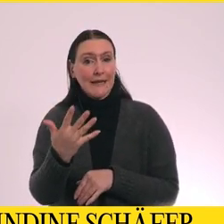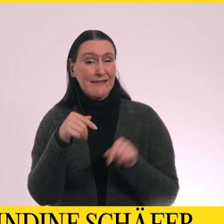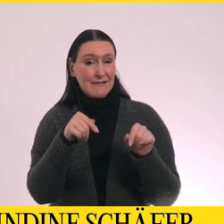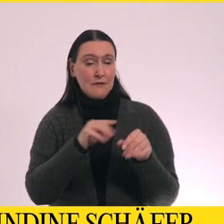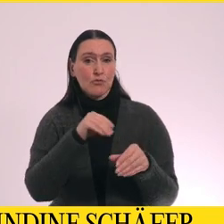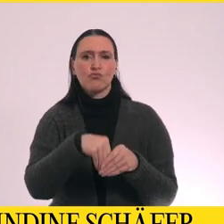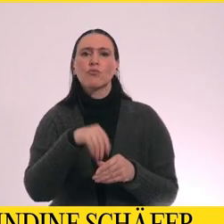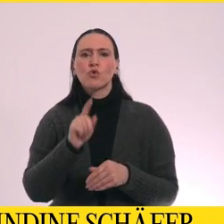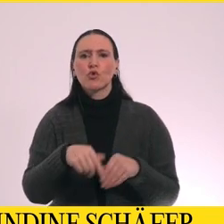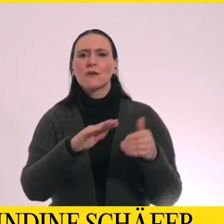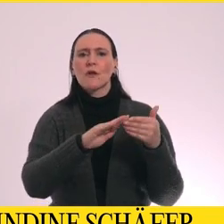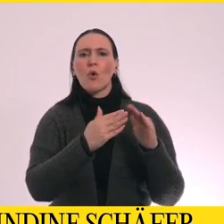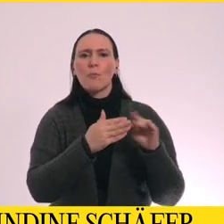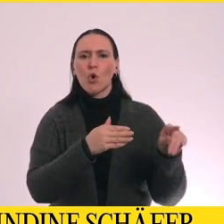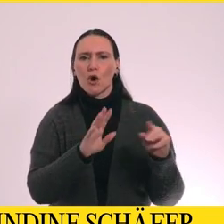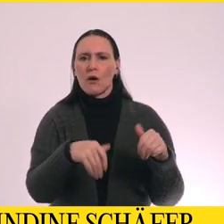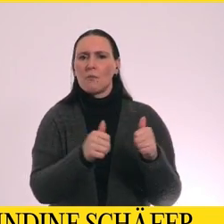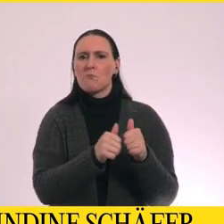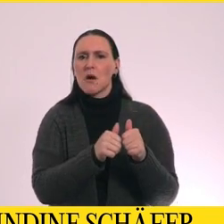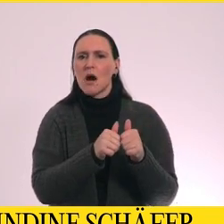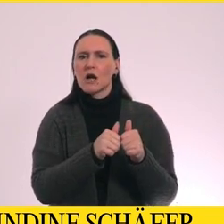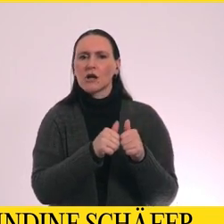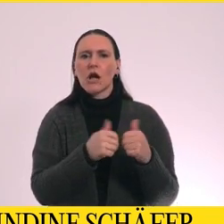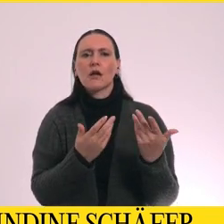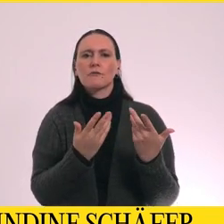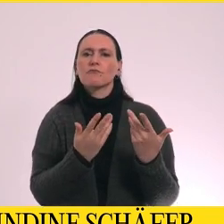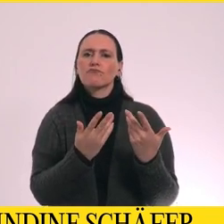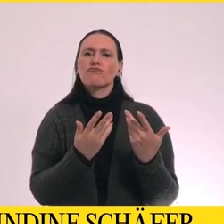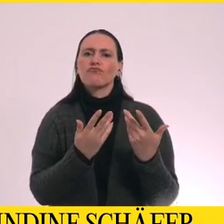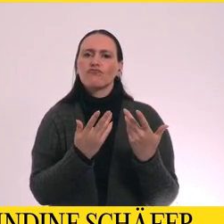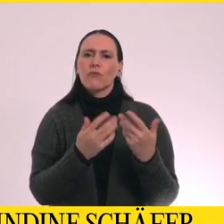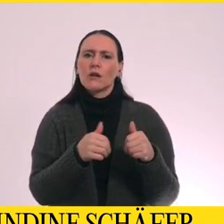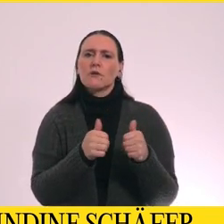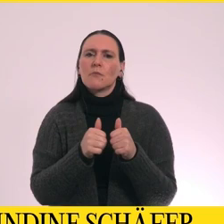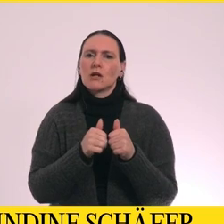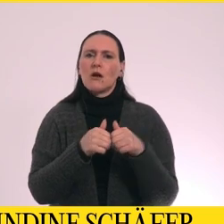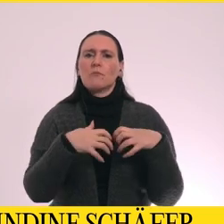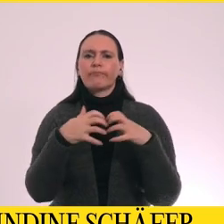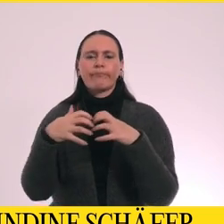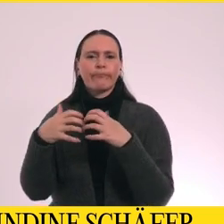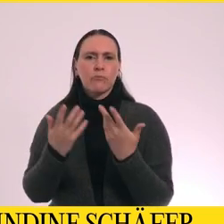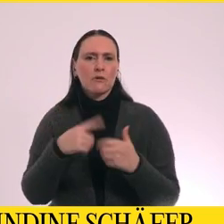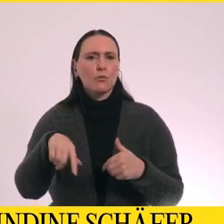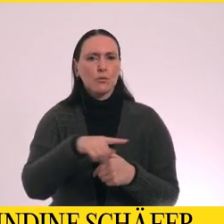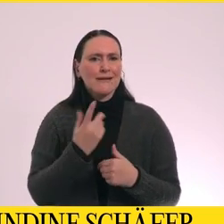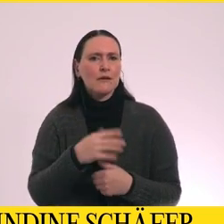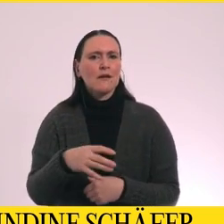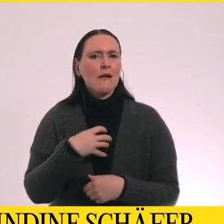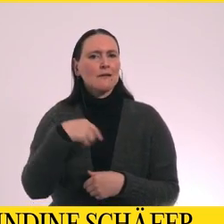Lumbung, partnering, and also sustaining local partnerships in Castle, as well as the art installation and